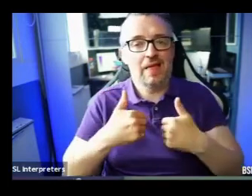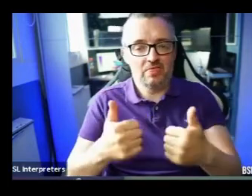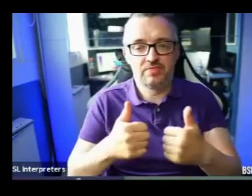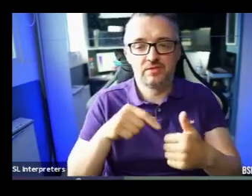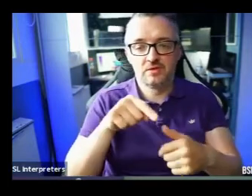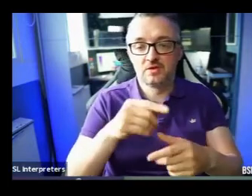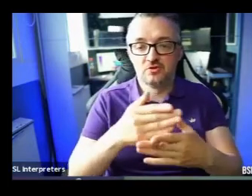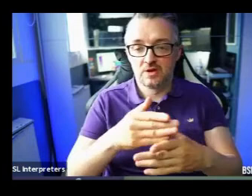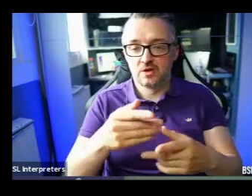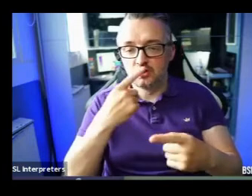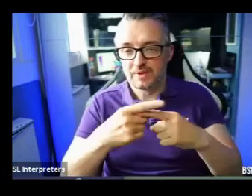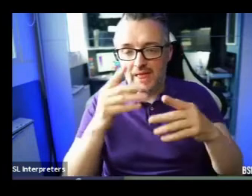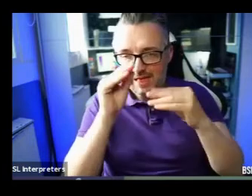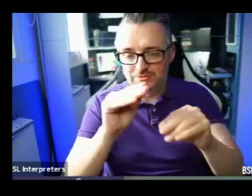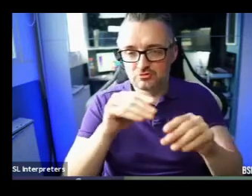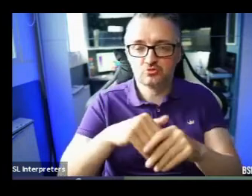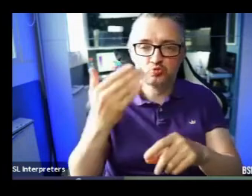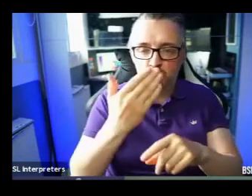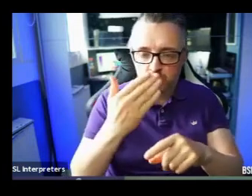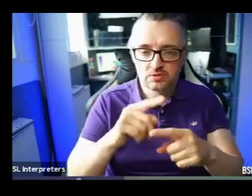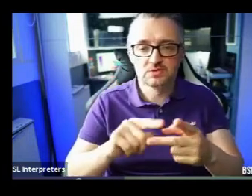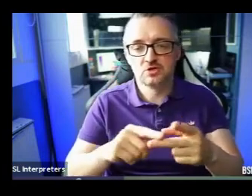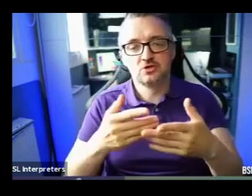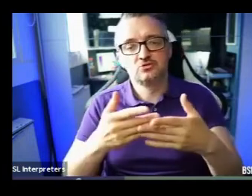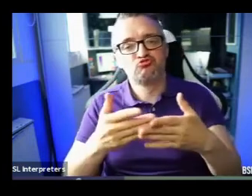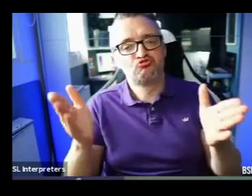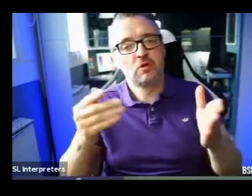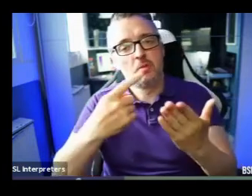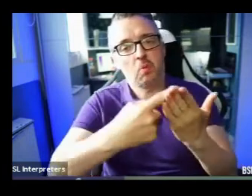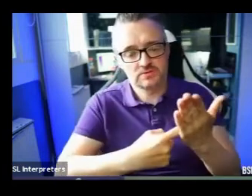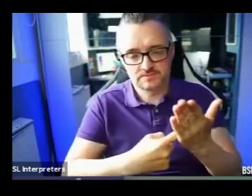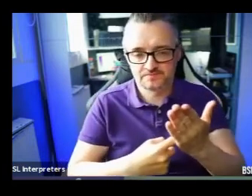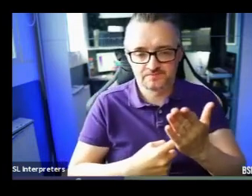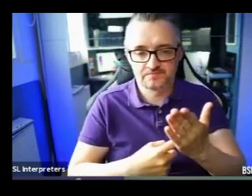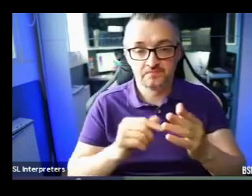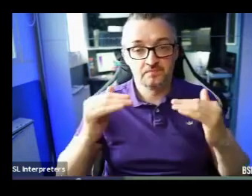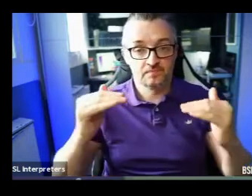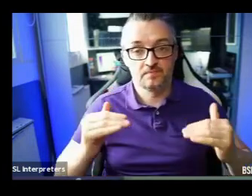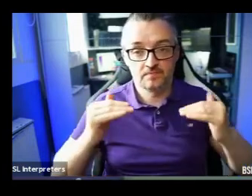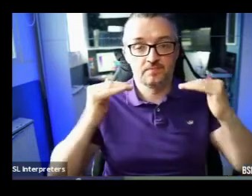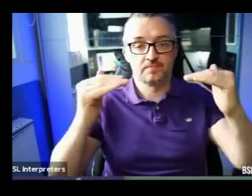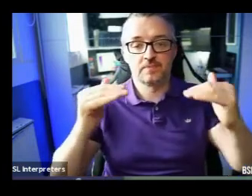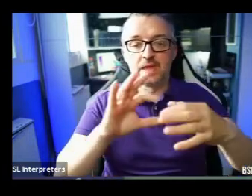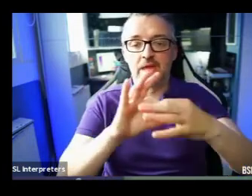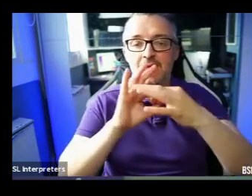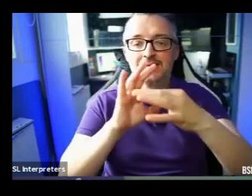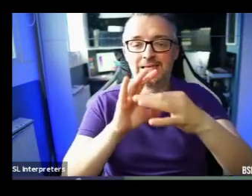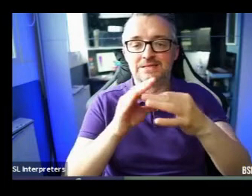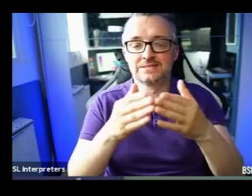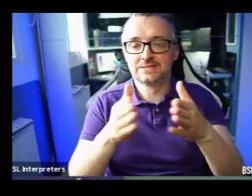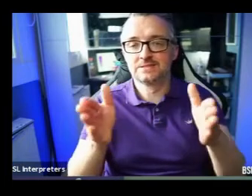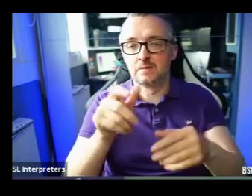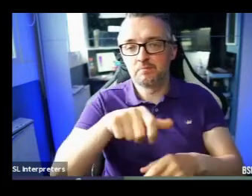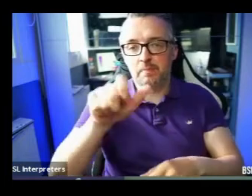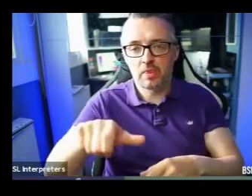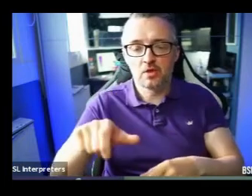about activities, awareness raising, education within schools, and indeed general policy. The next level is our